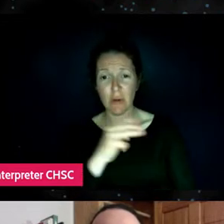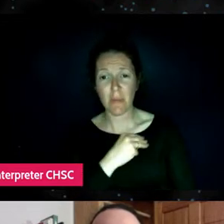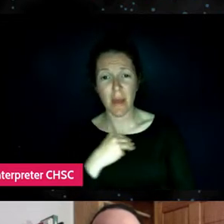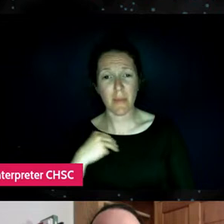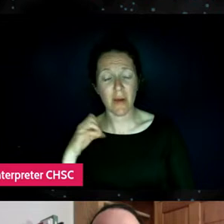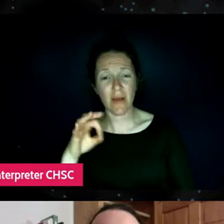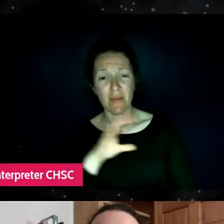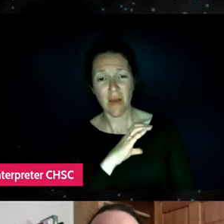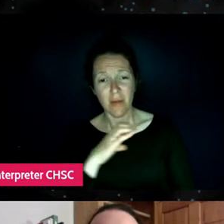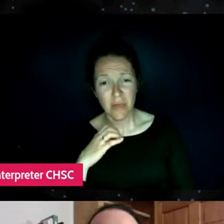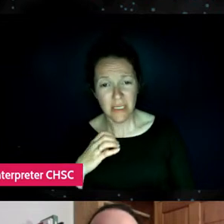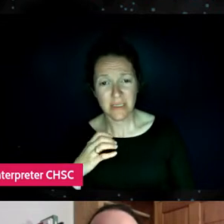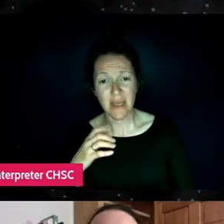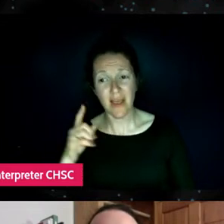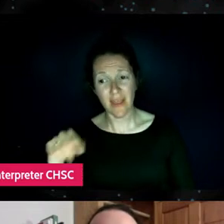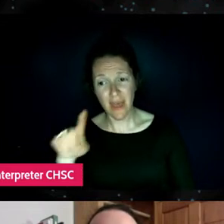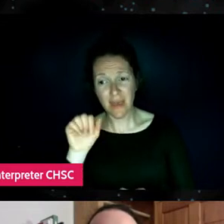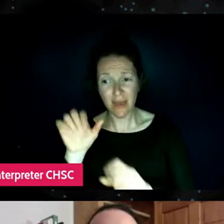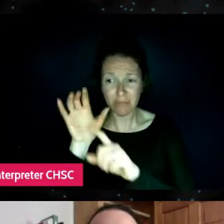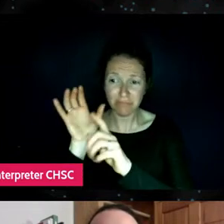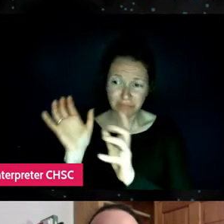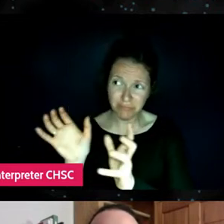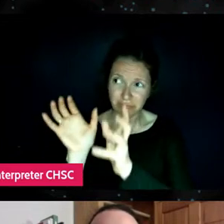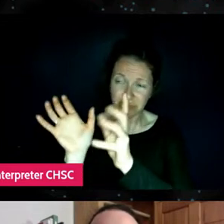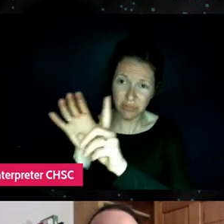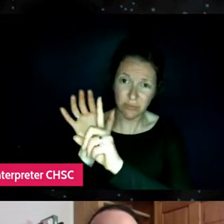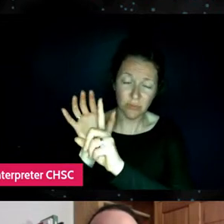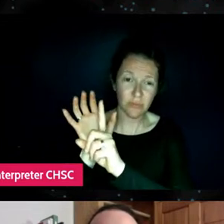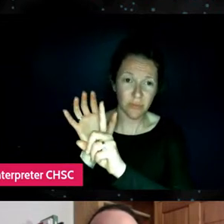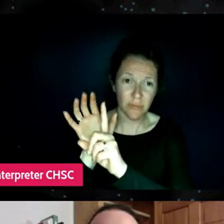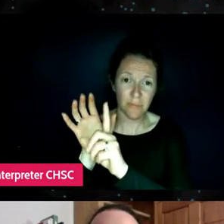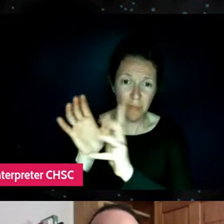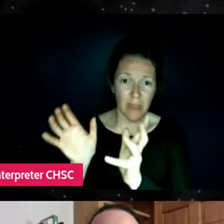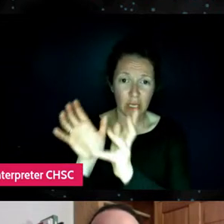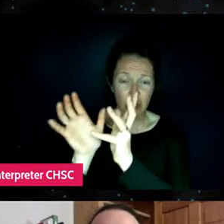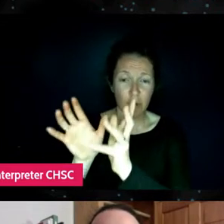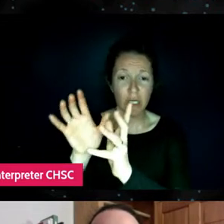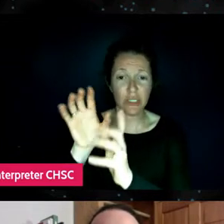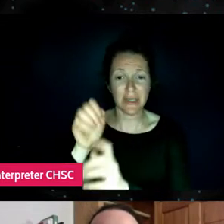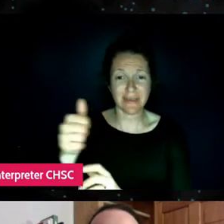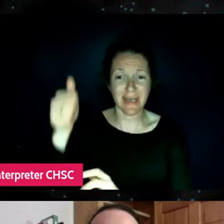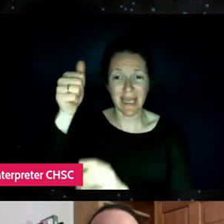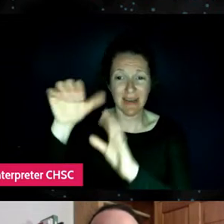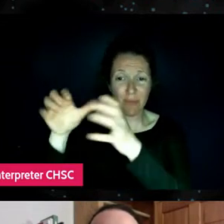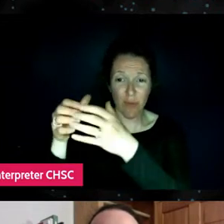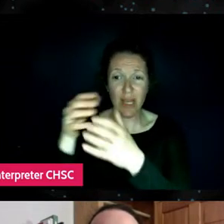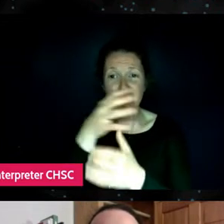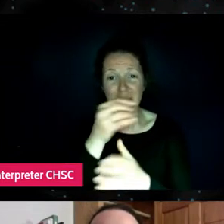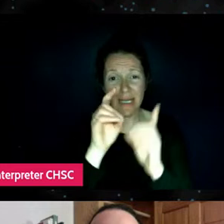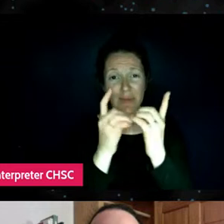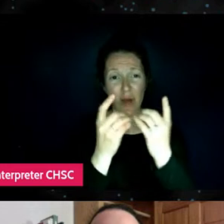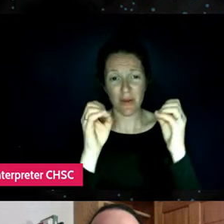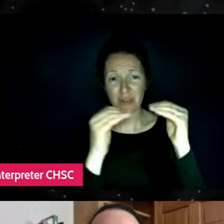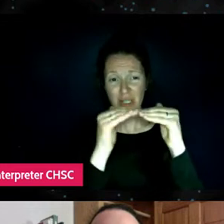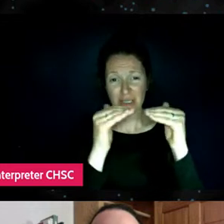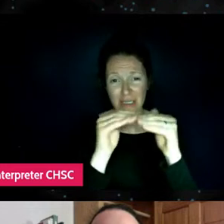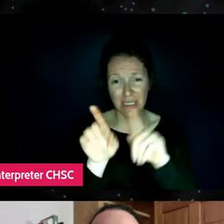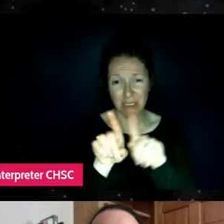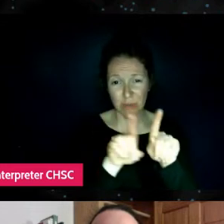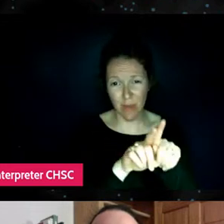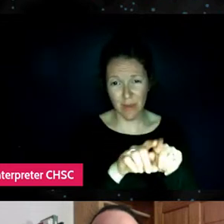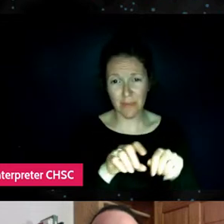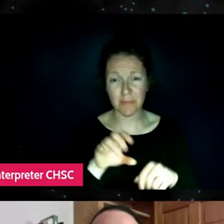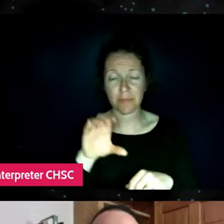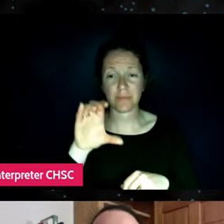that pressure on the executive branch and the Department of Justice as well. Daniel, I would also say